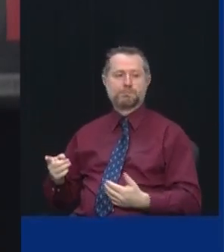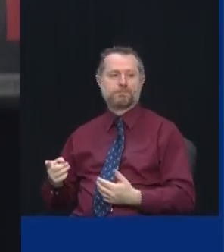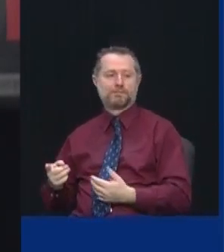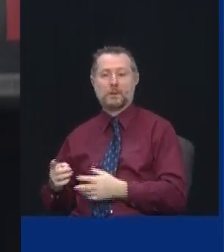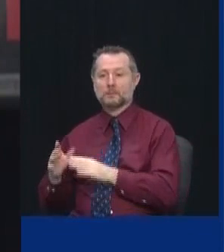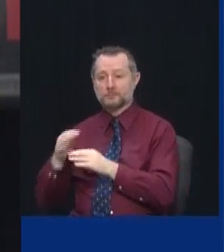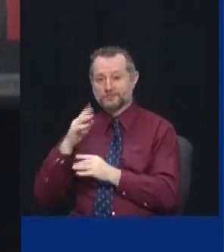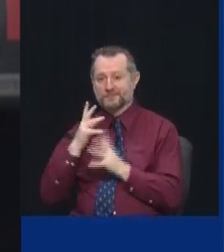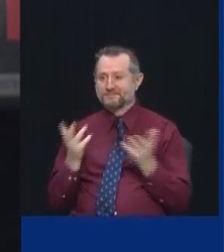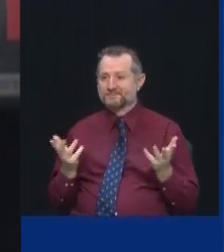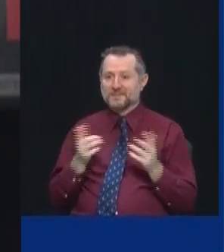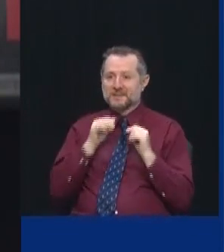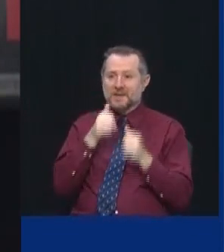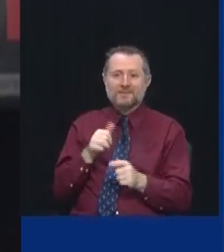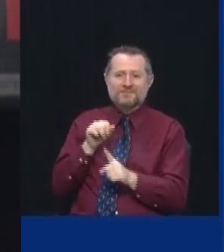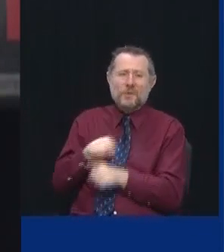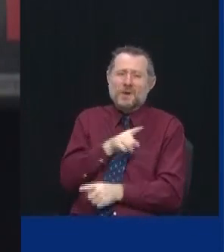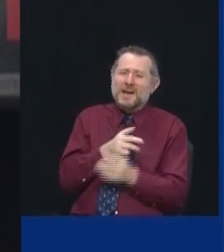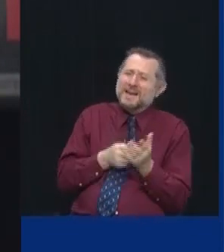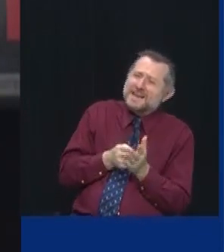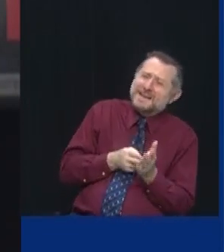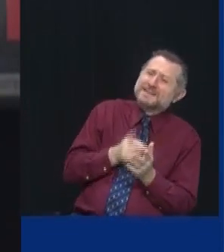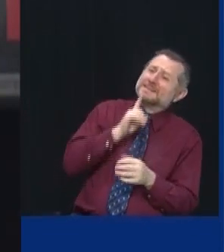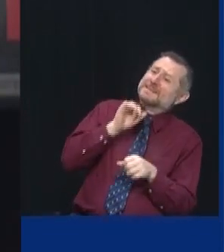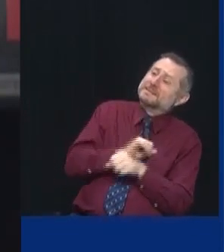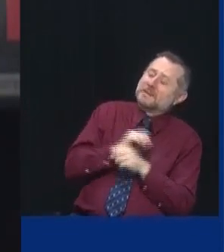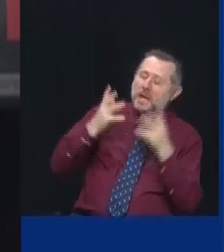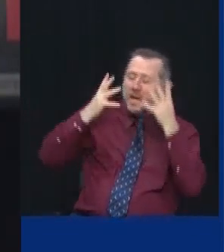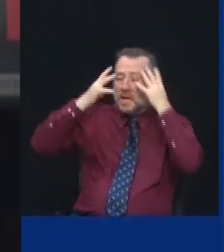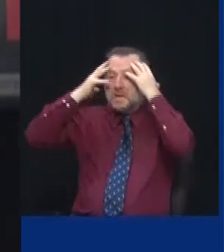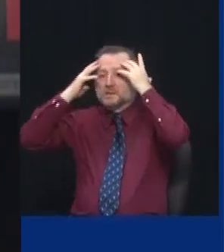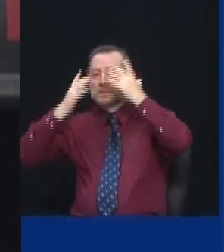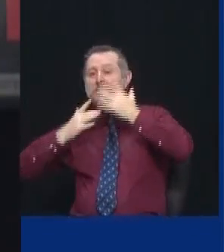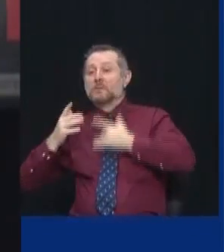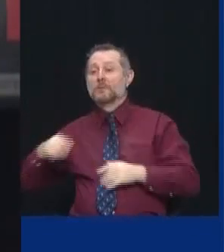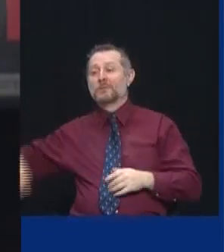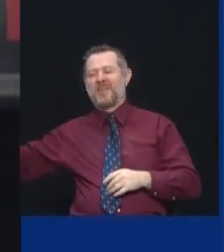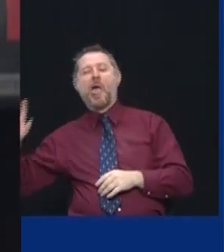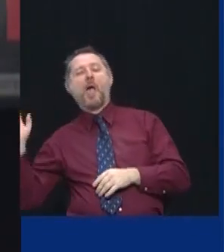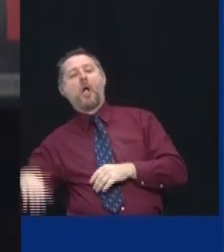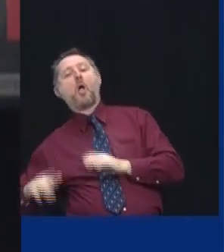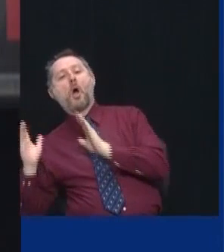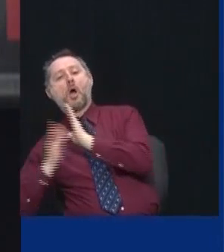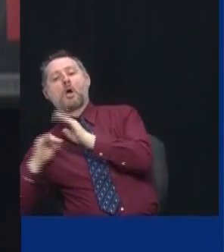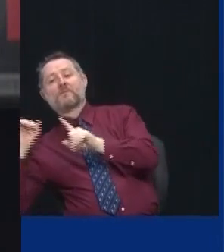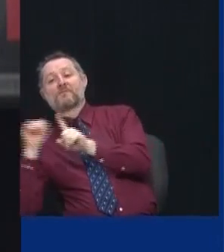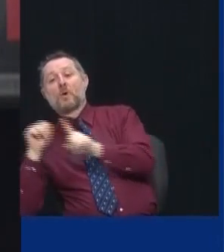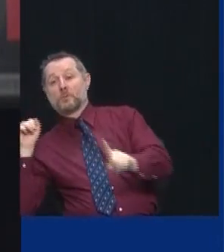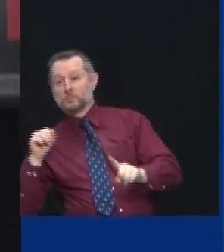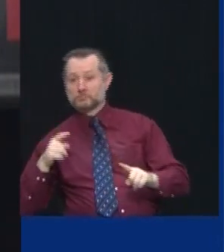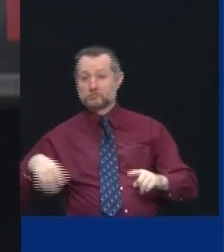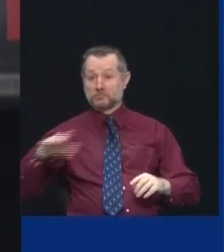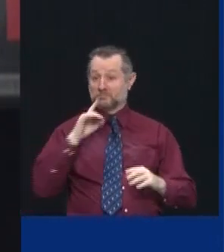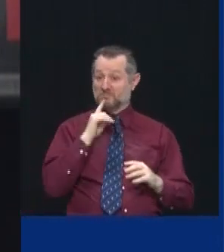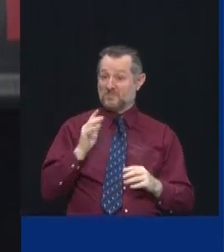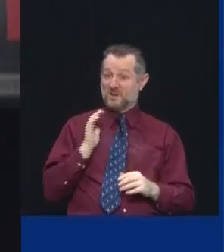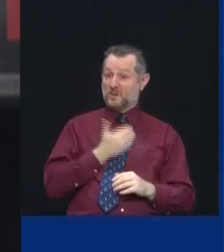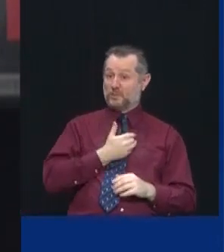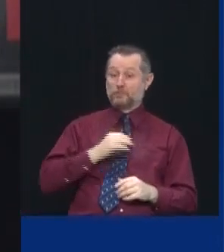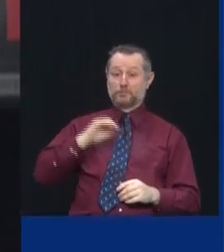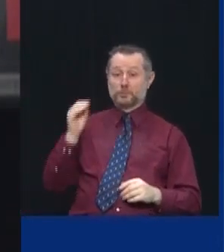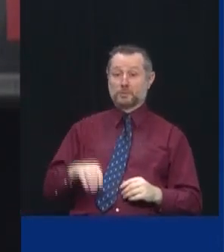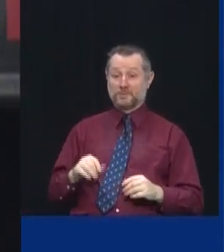anyone. And then you had some people who were committing fraud. By the way, our level of fraud in the program